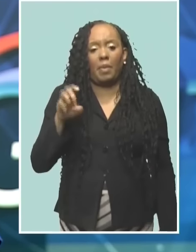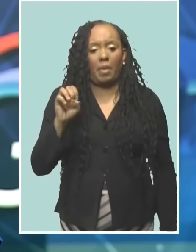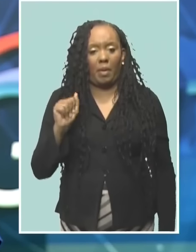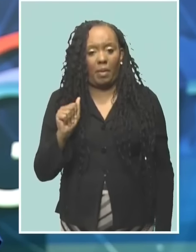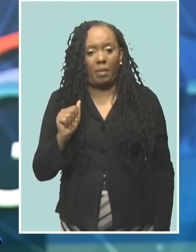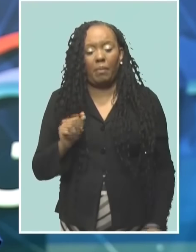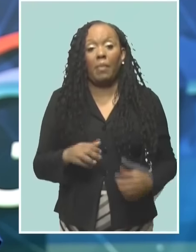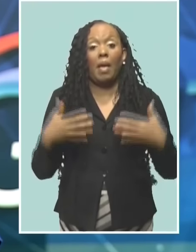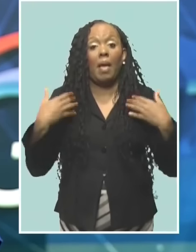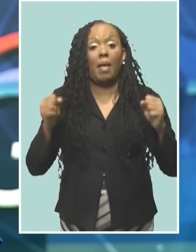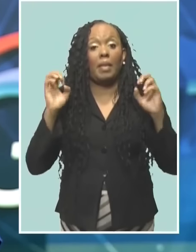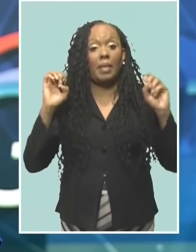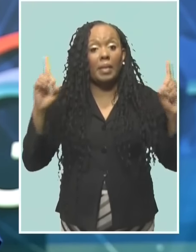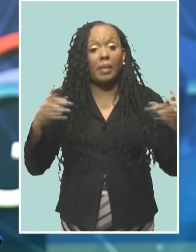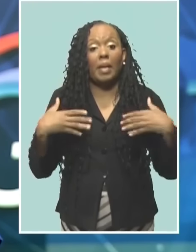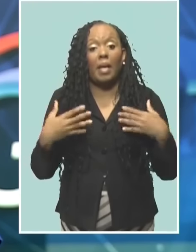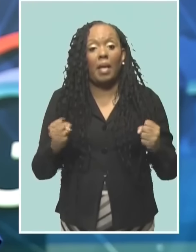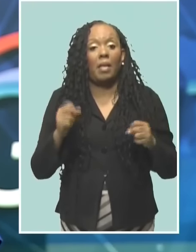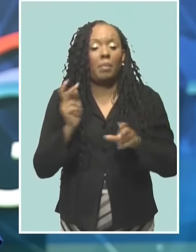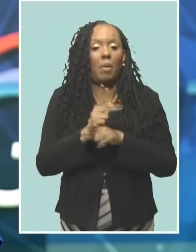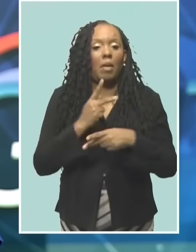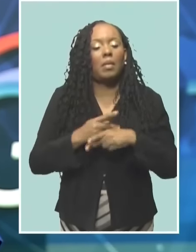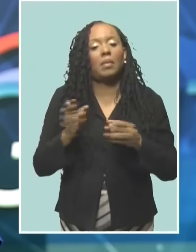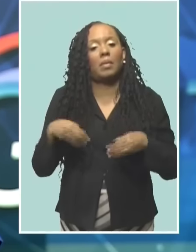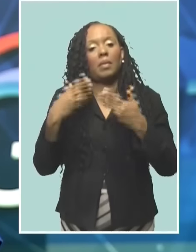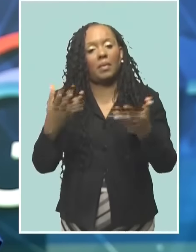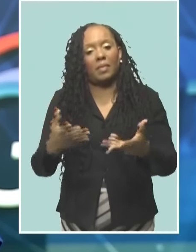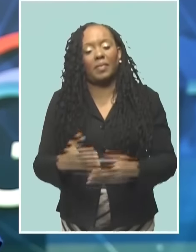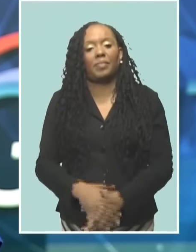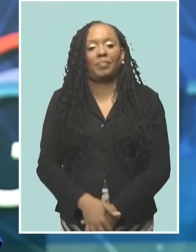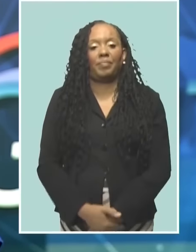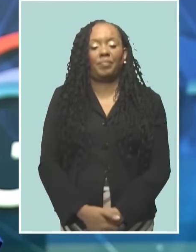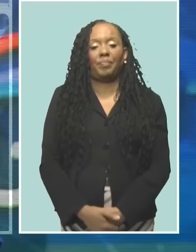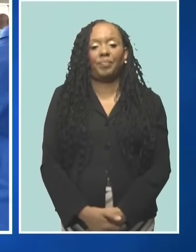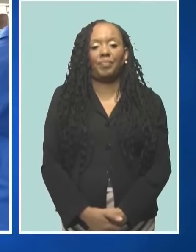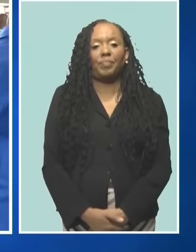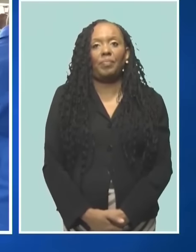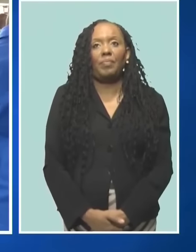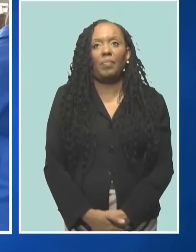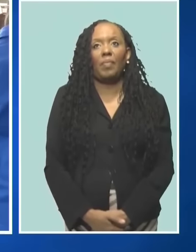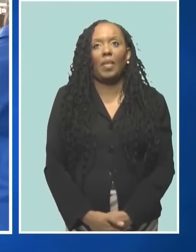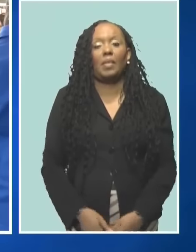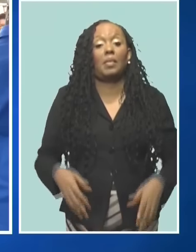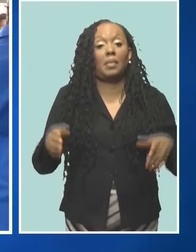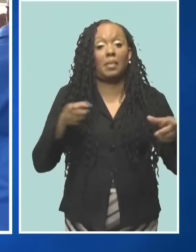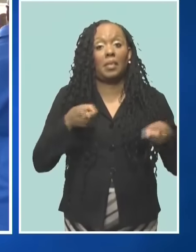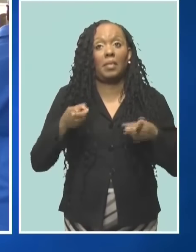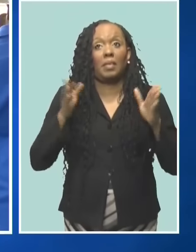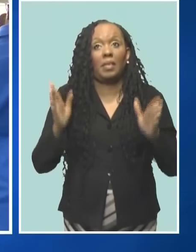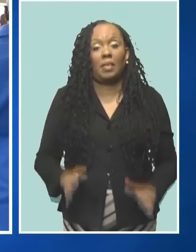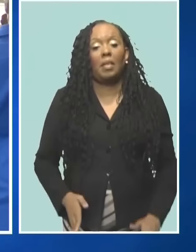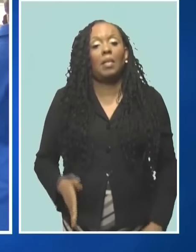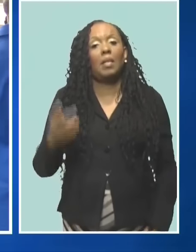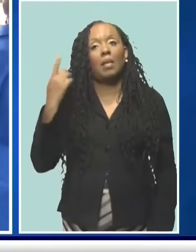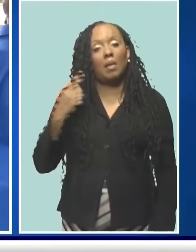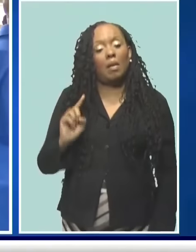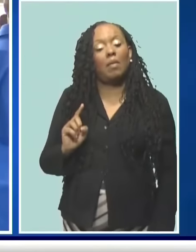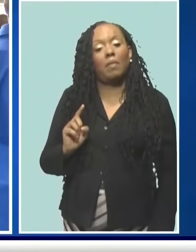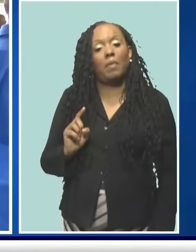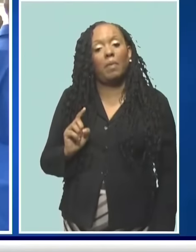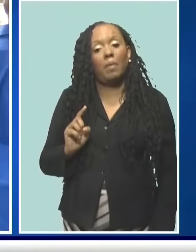health products were also on offer. Rachel Agard has that story. Director of the Bureau of Gender Affairs,